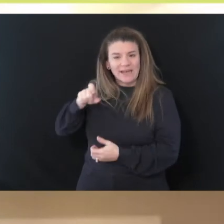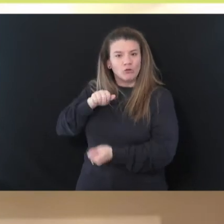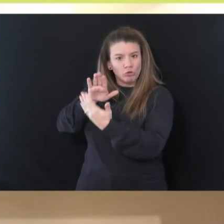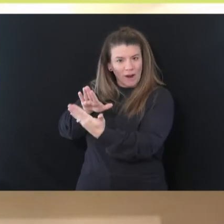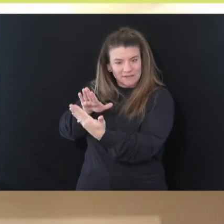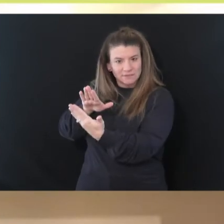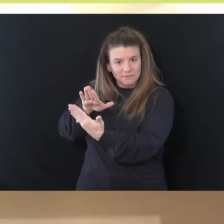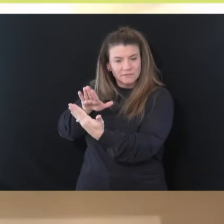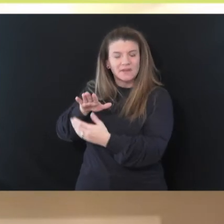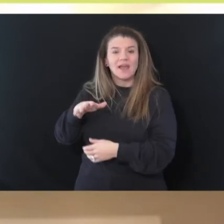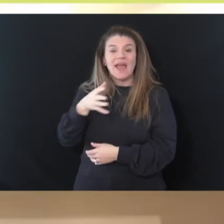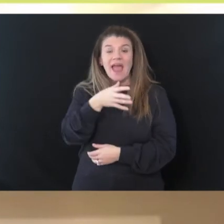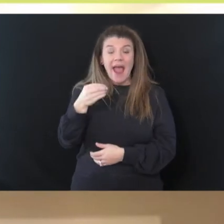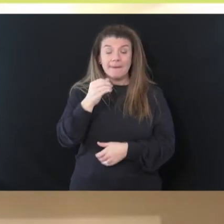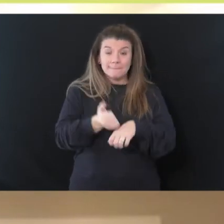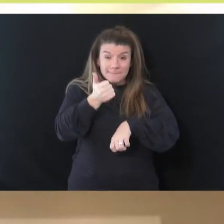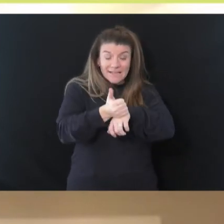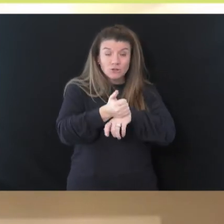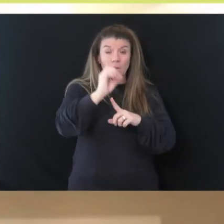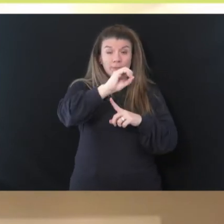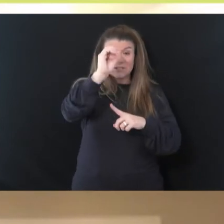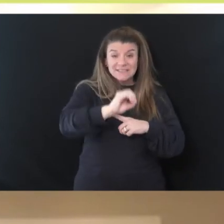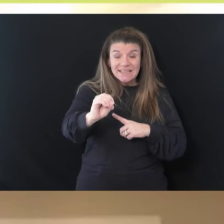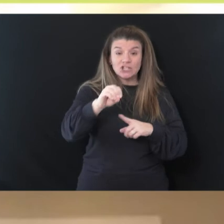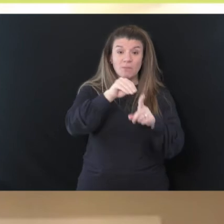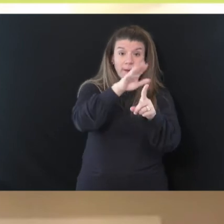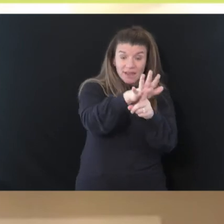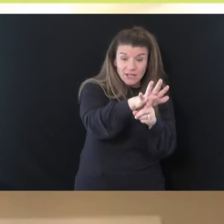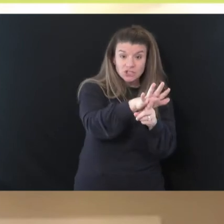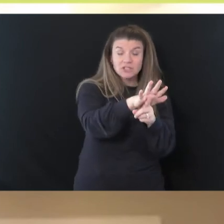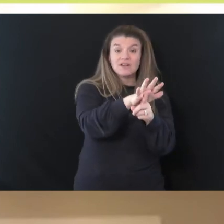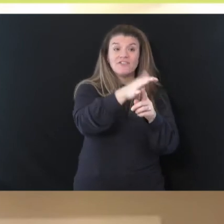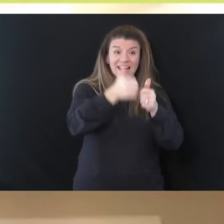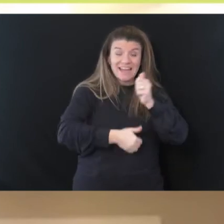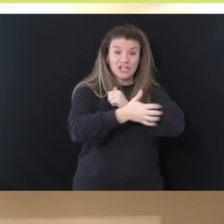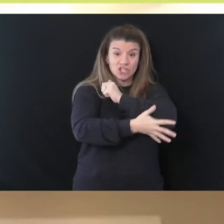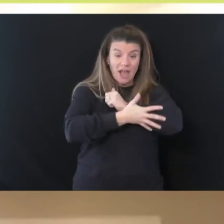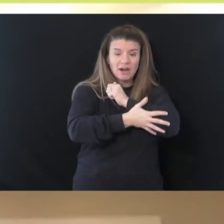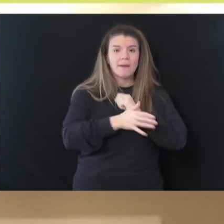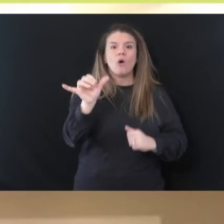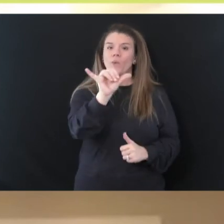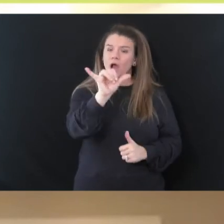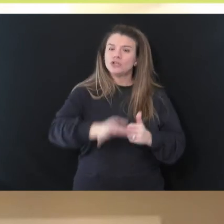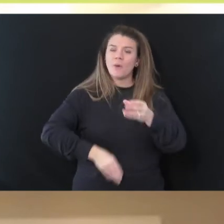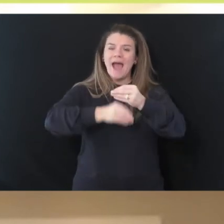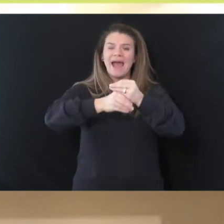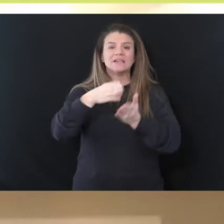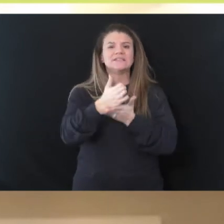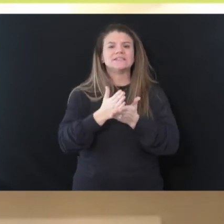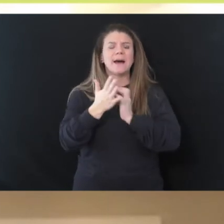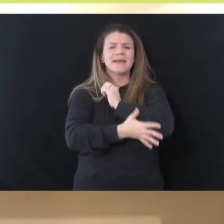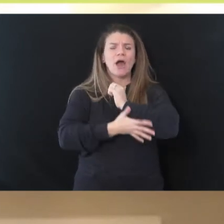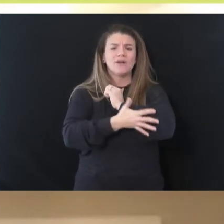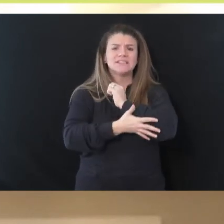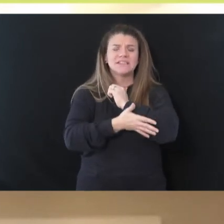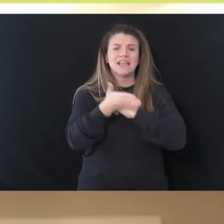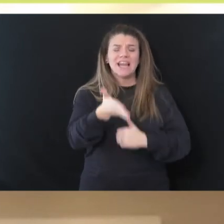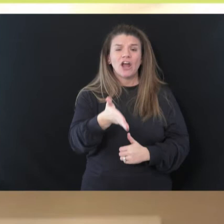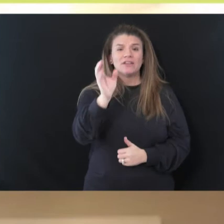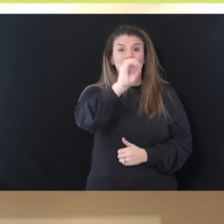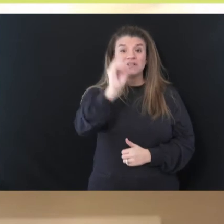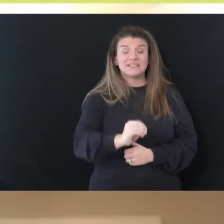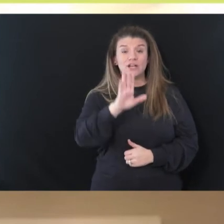address. And then based on percentage of population. But the other thing that we did is there are some counties where the percentage